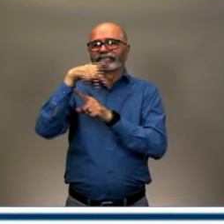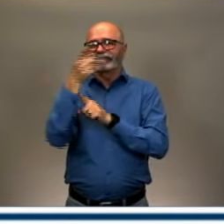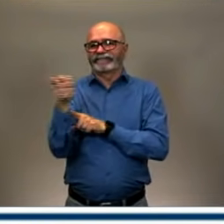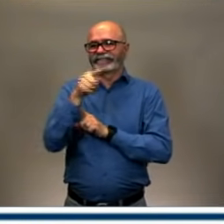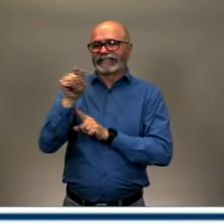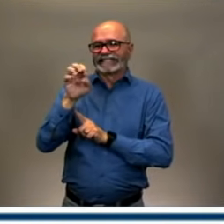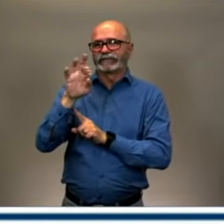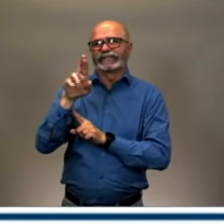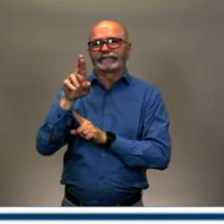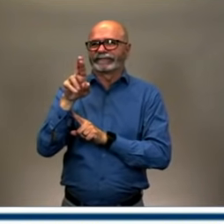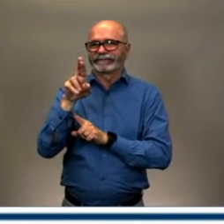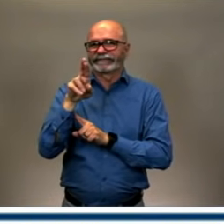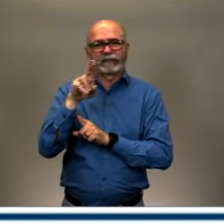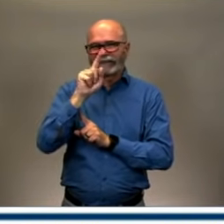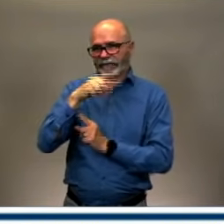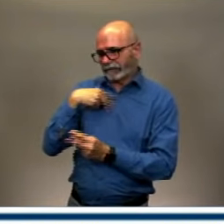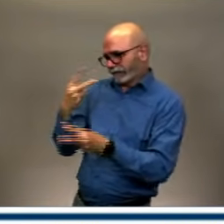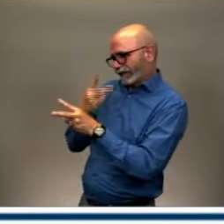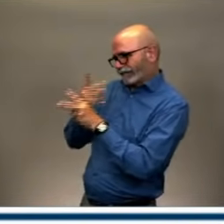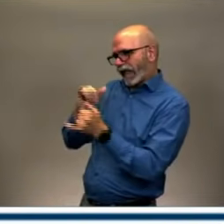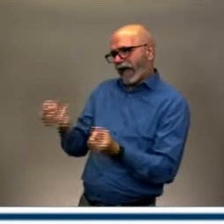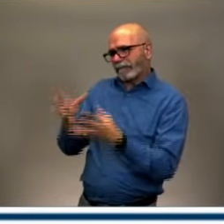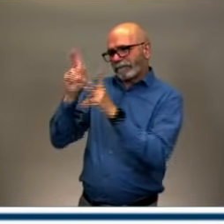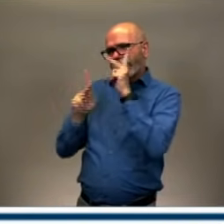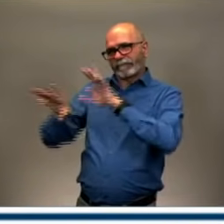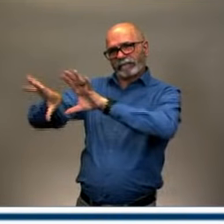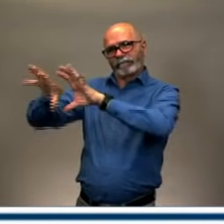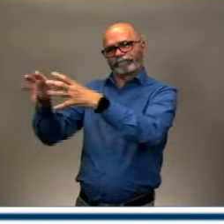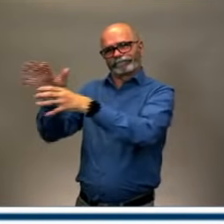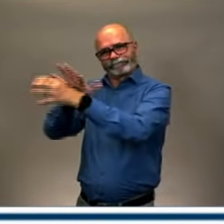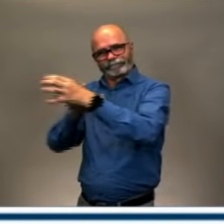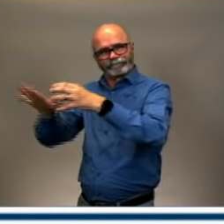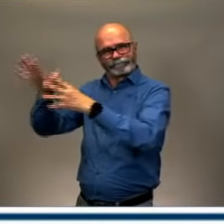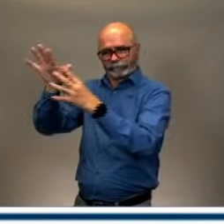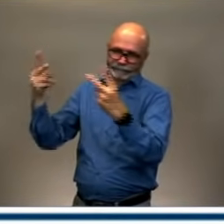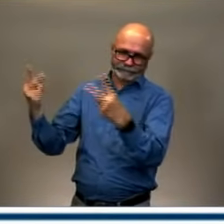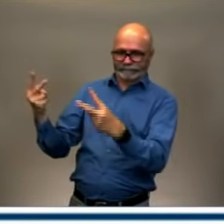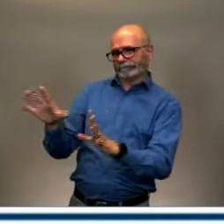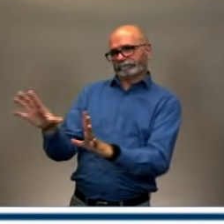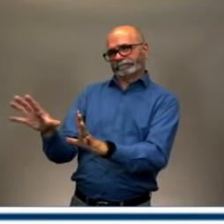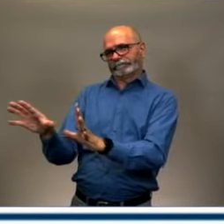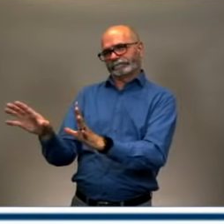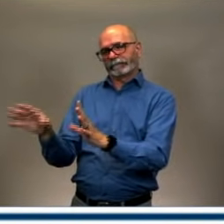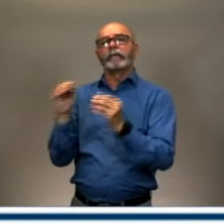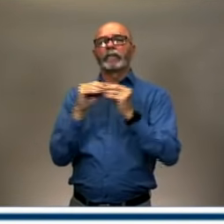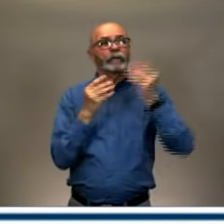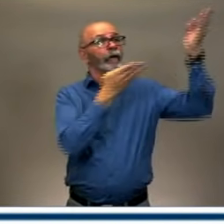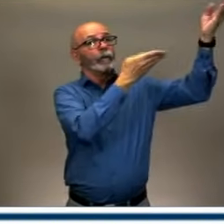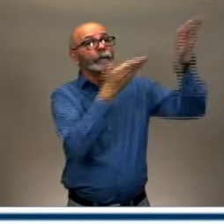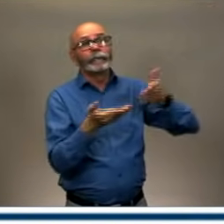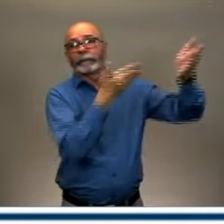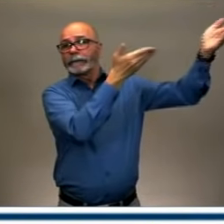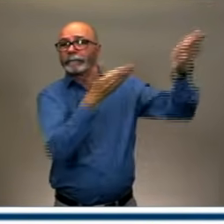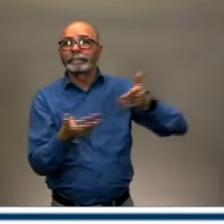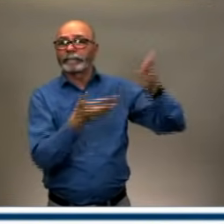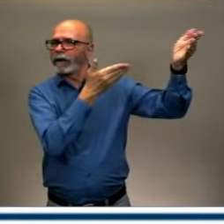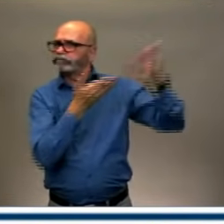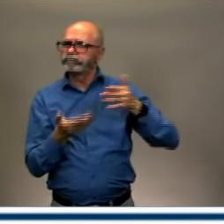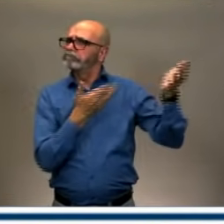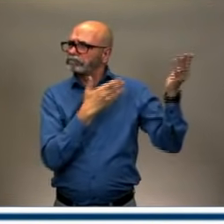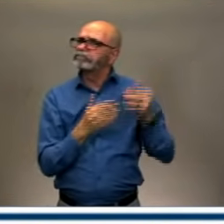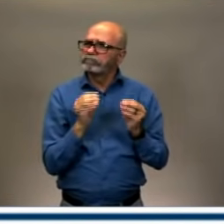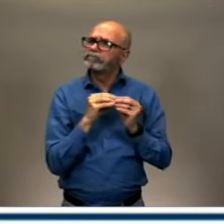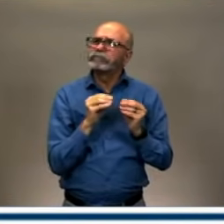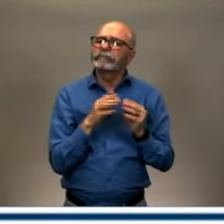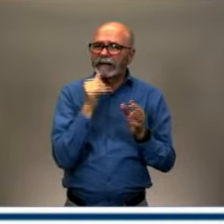per capita basis. We're going to be watching to ensure that that vaccine continues to roll in